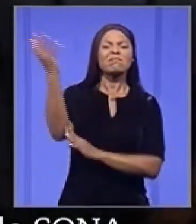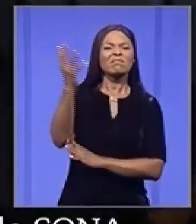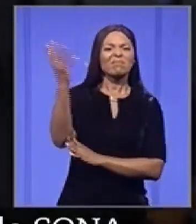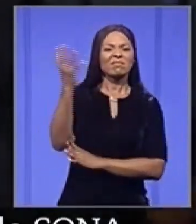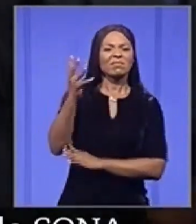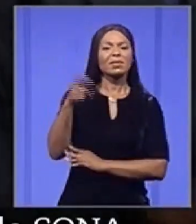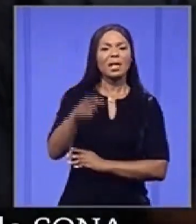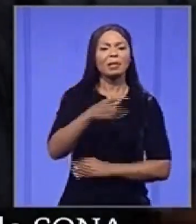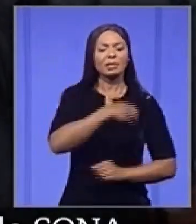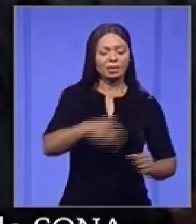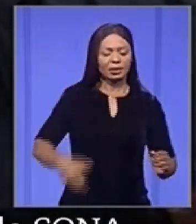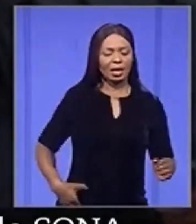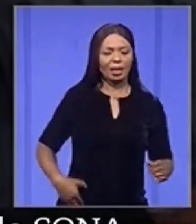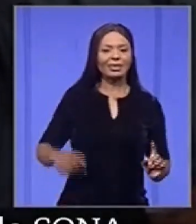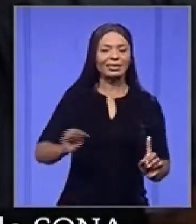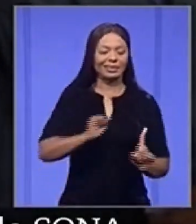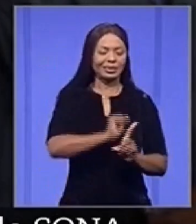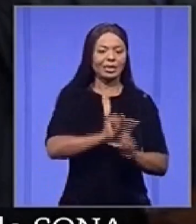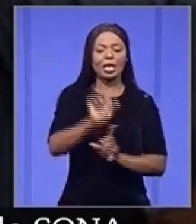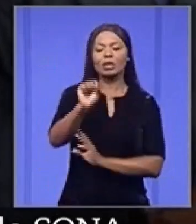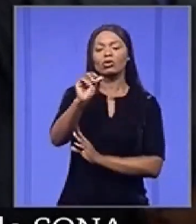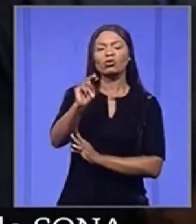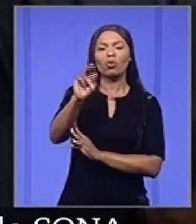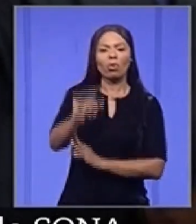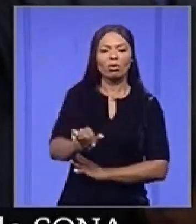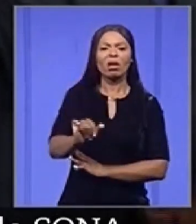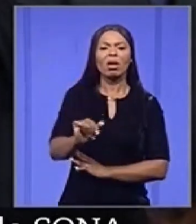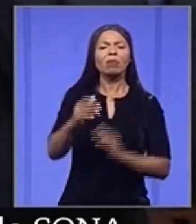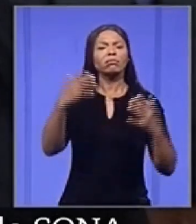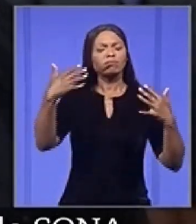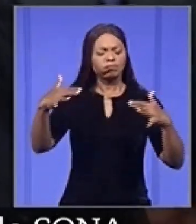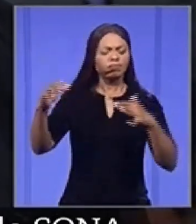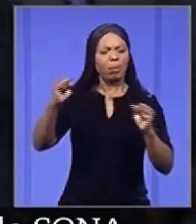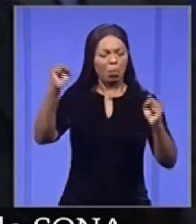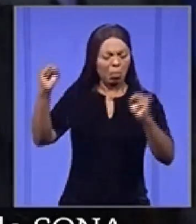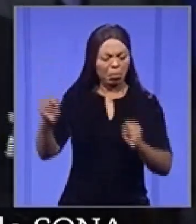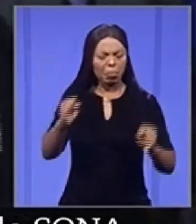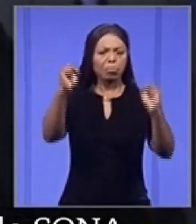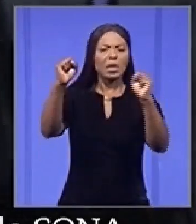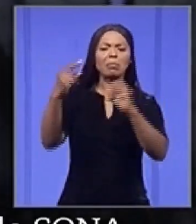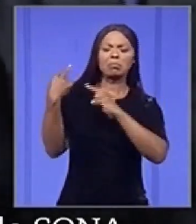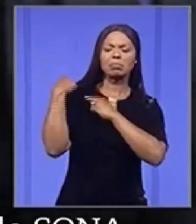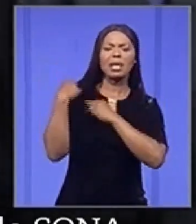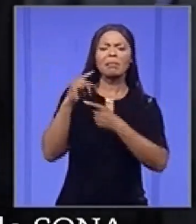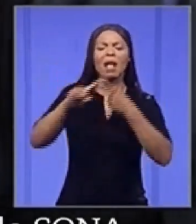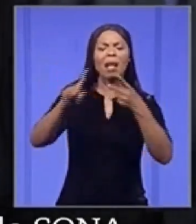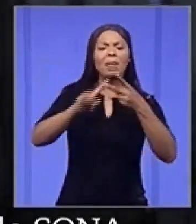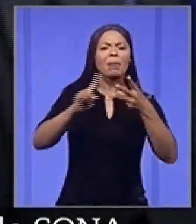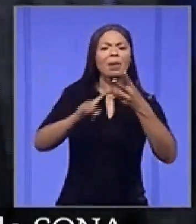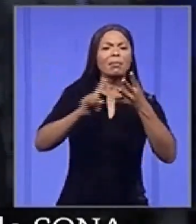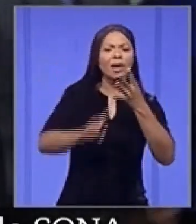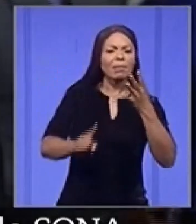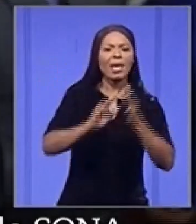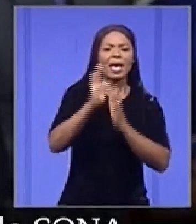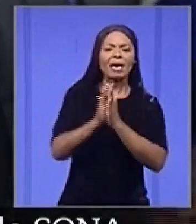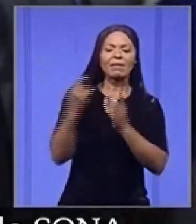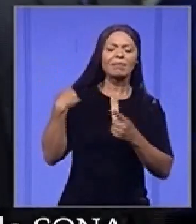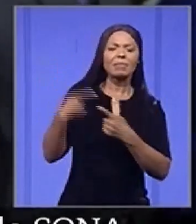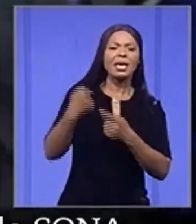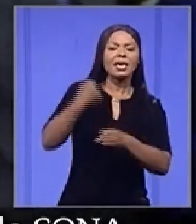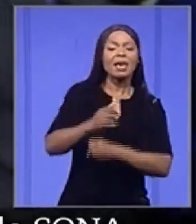rena wa naga President Ramaphosa ebile polelo e kgolo ya go accounta go dilo ka moka tse leng gore di dirile for the past 5 years